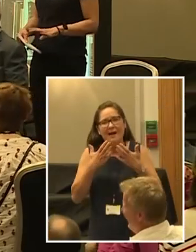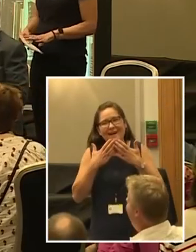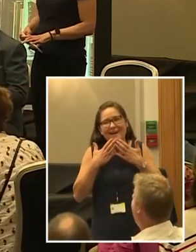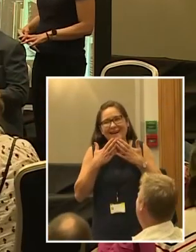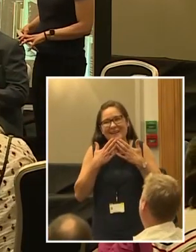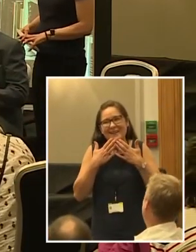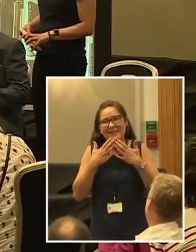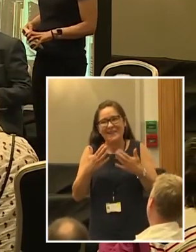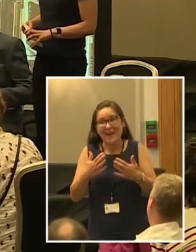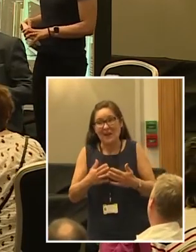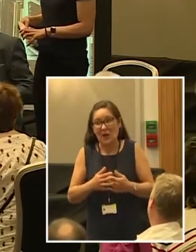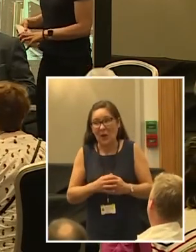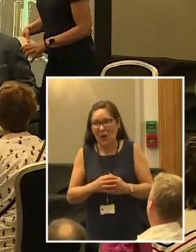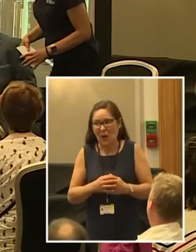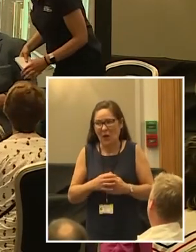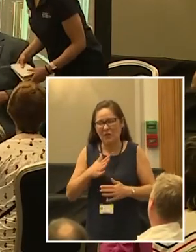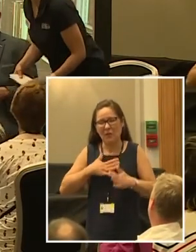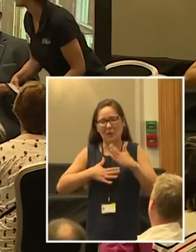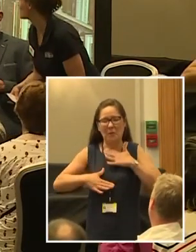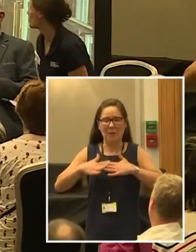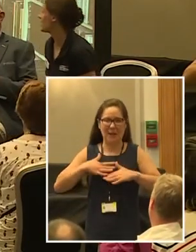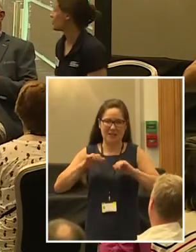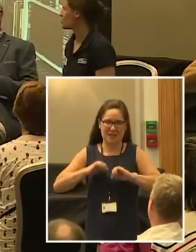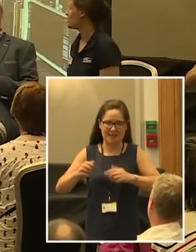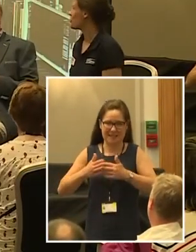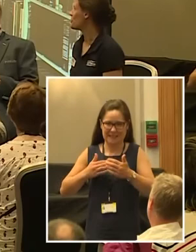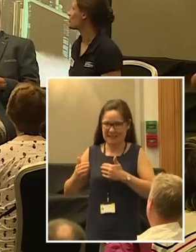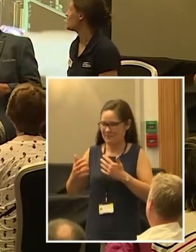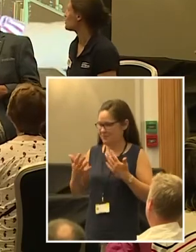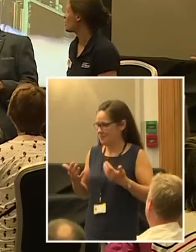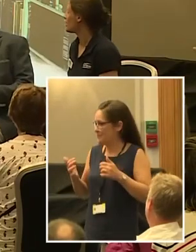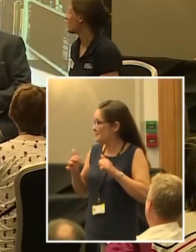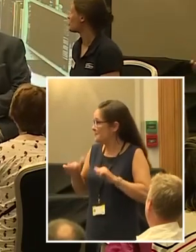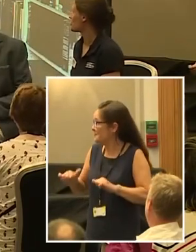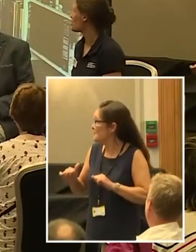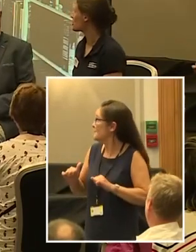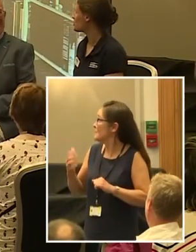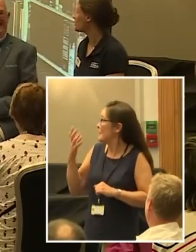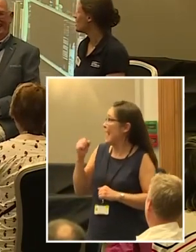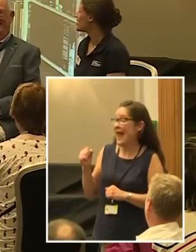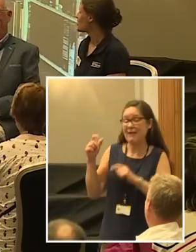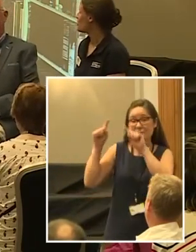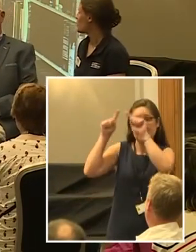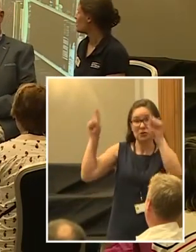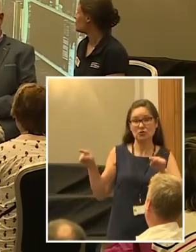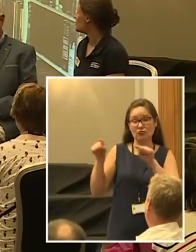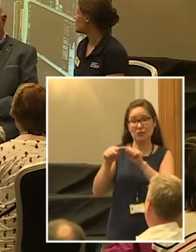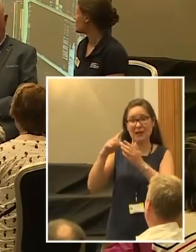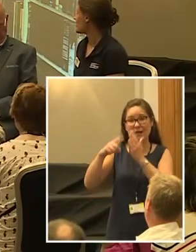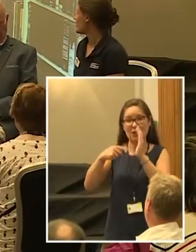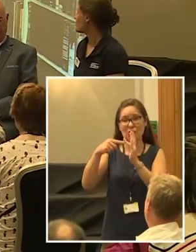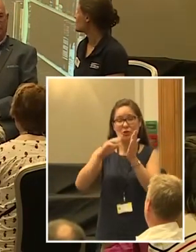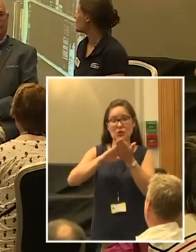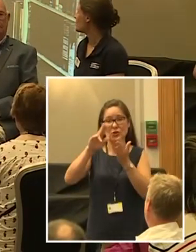Everybody for bearing with us. So we're now joined on the screen by John Marshall. So